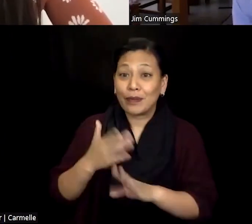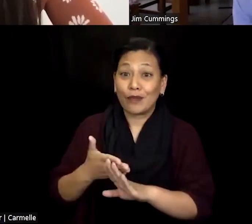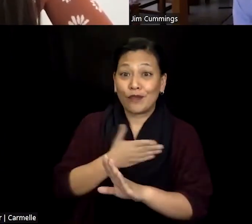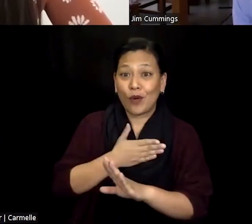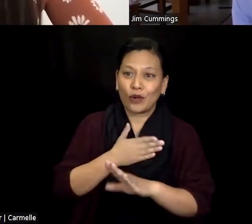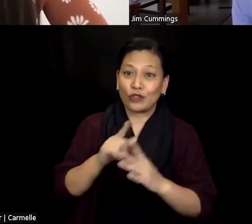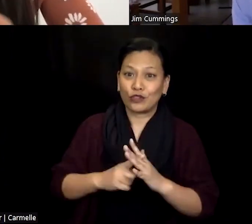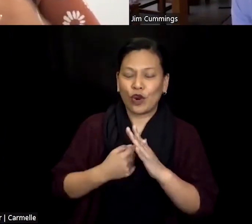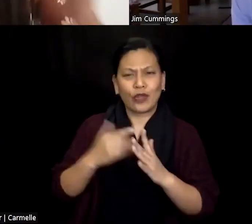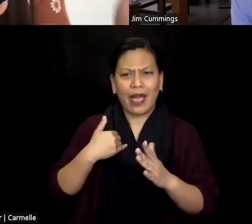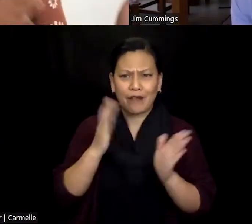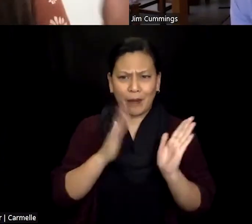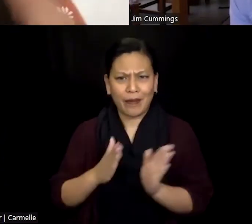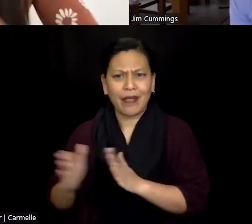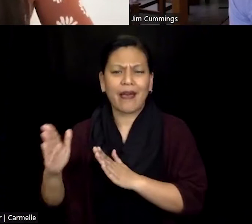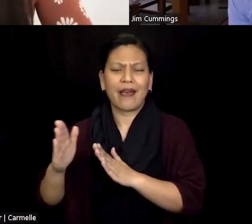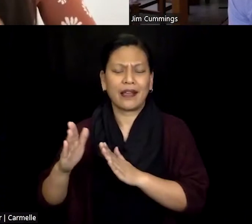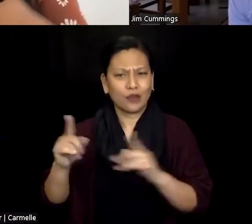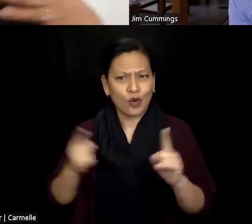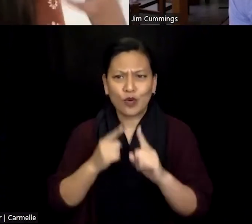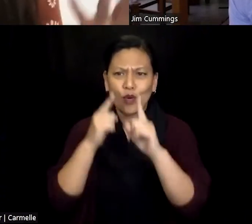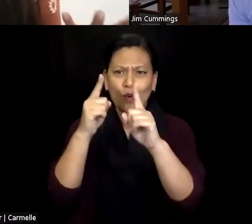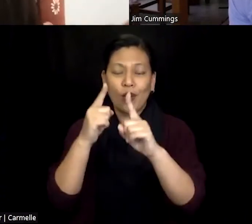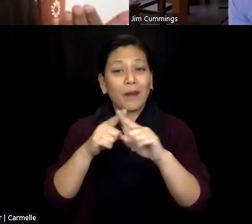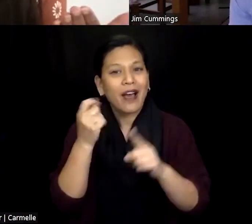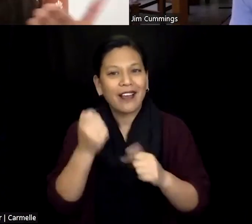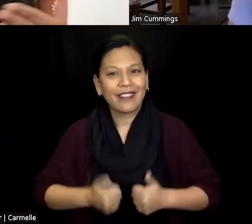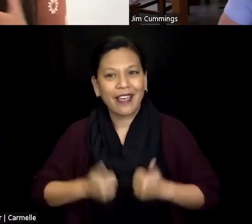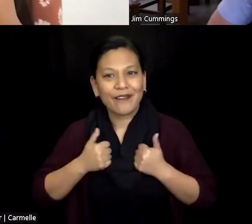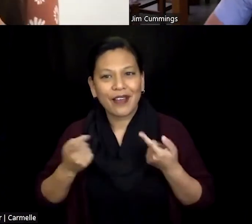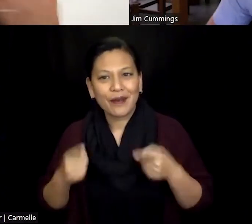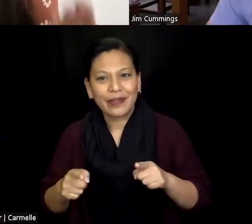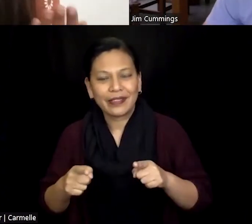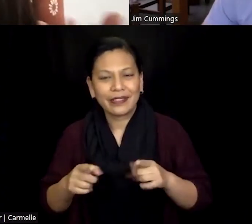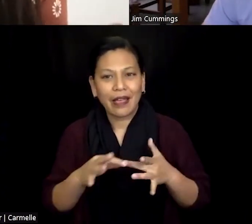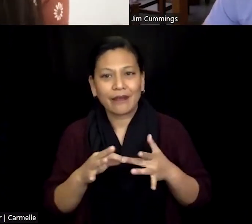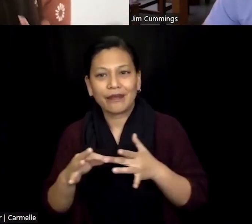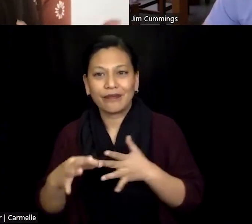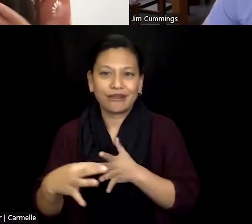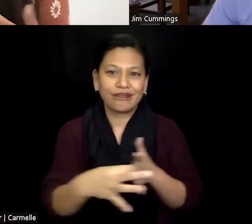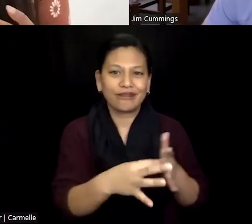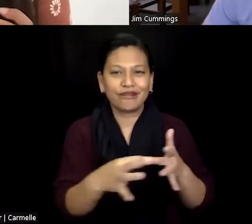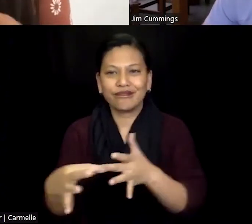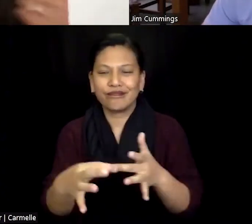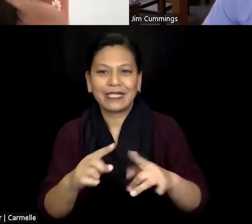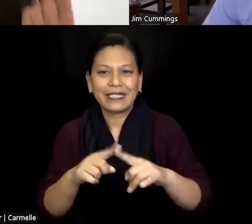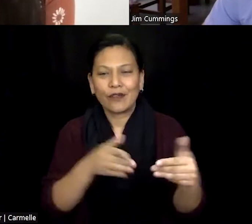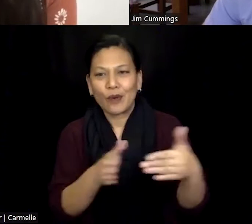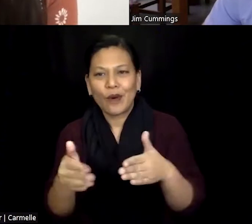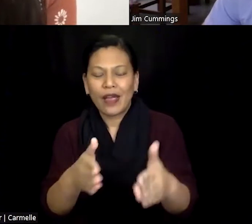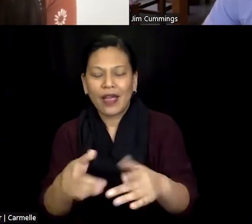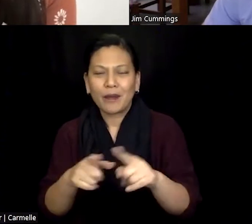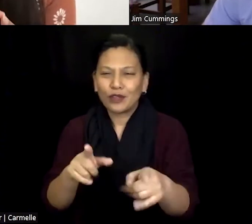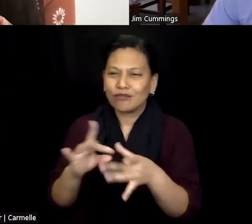set goal, but life takes you in different directions. You have different experiences, but you know, it leads to something great in the end. And you mentioned